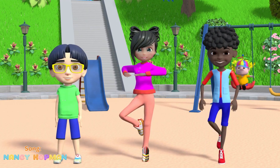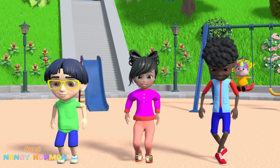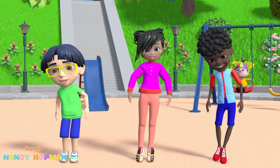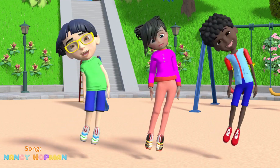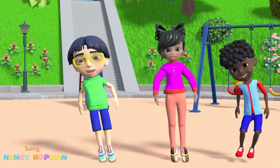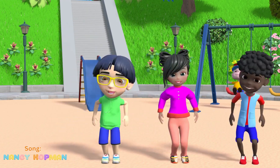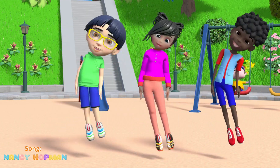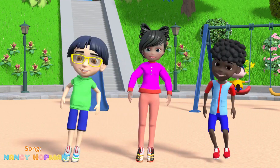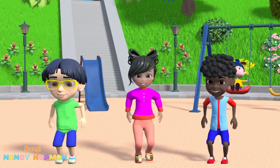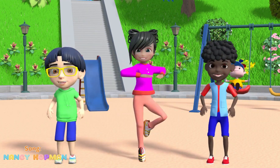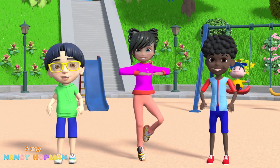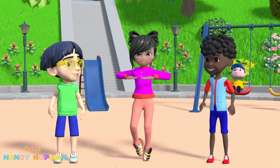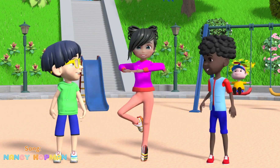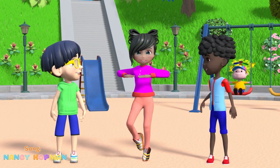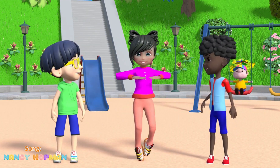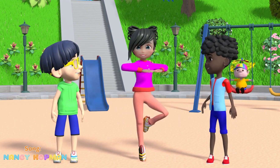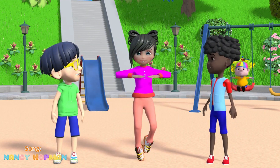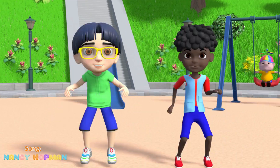three, jump.